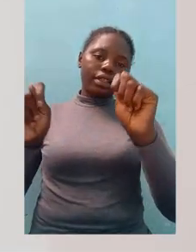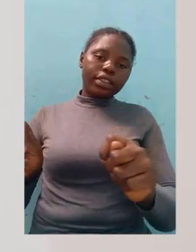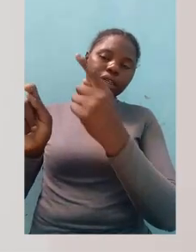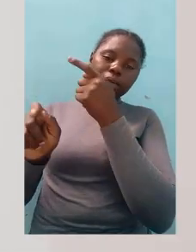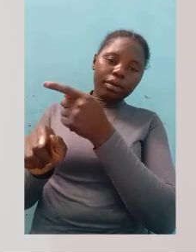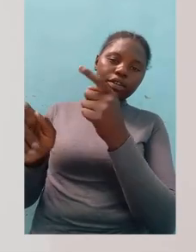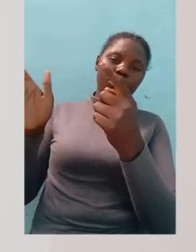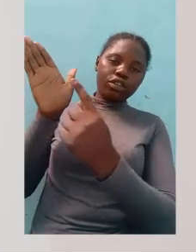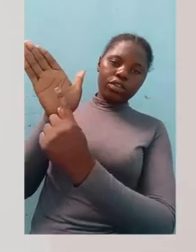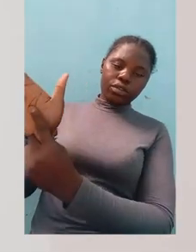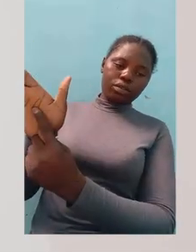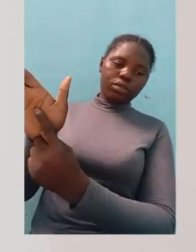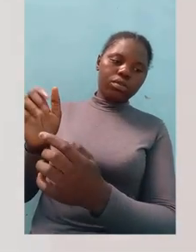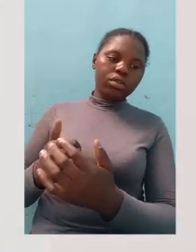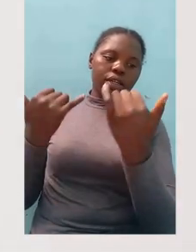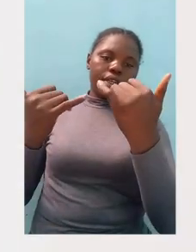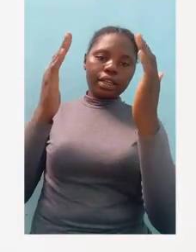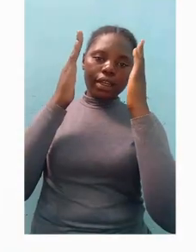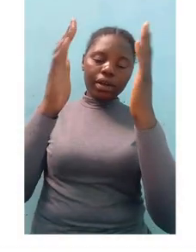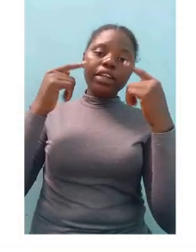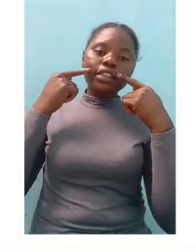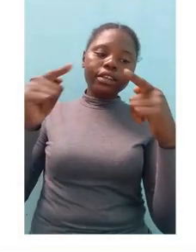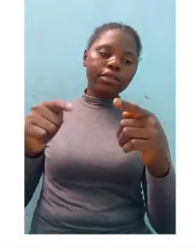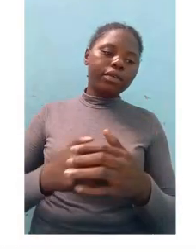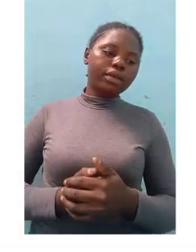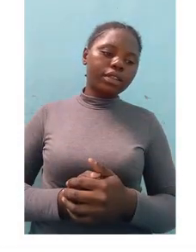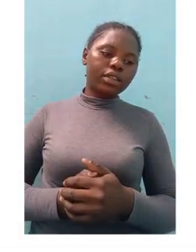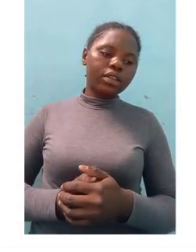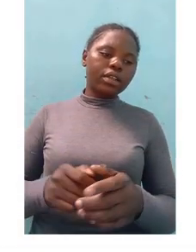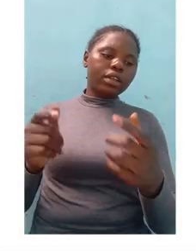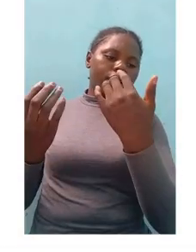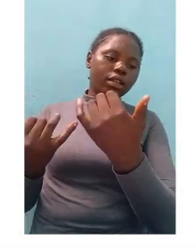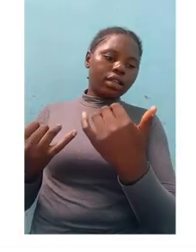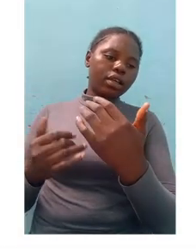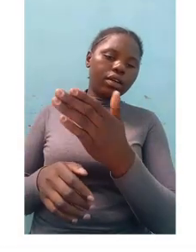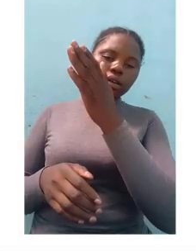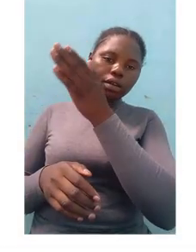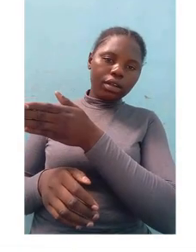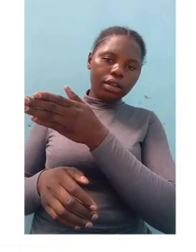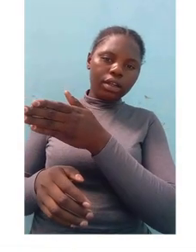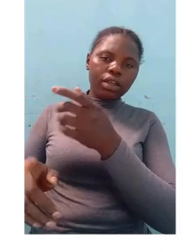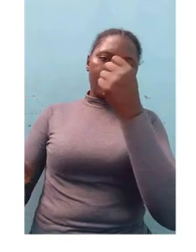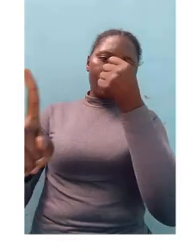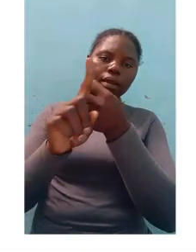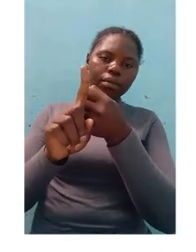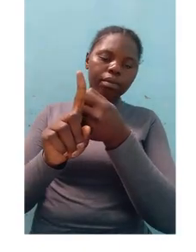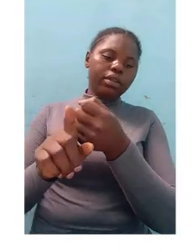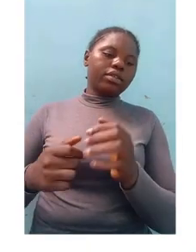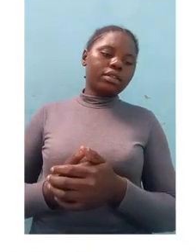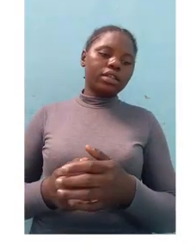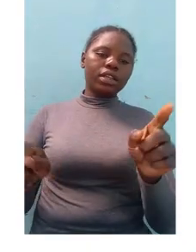is the table that appears at the bottom of the nowcast. See, it's the same table, likelihood up this side, impact along this